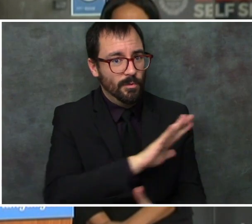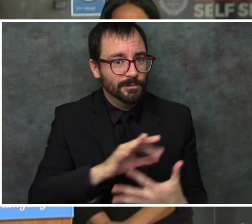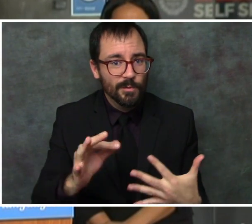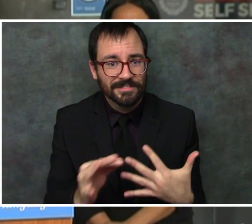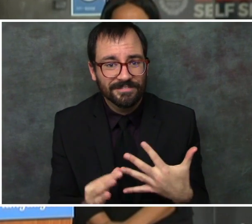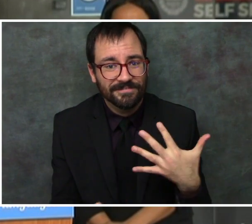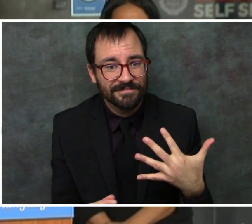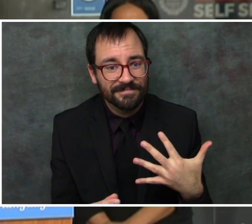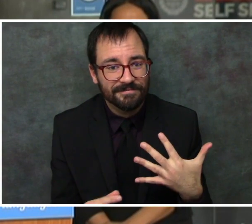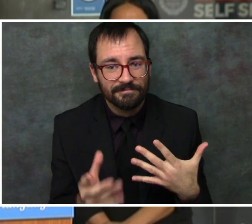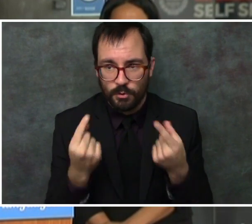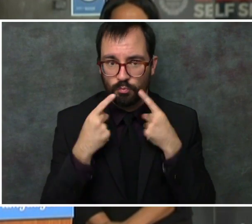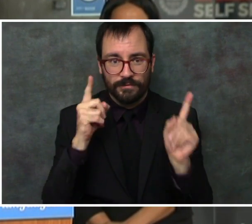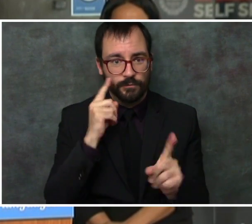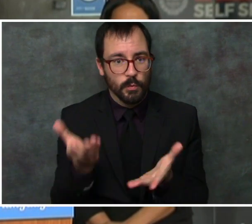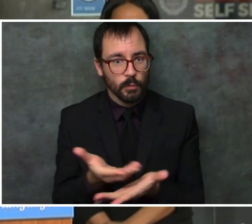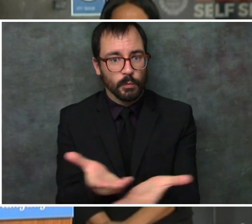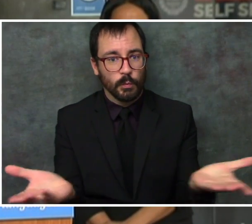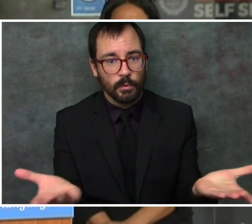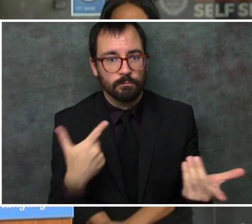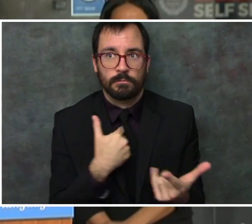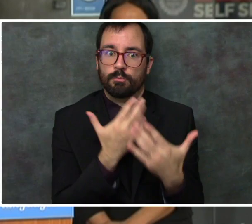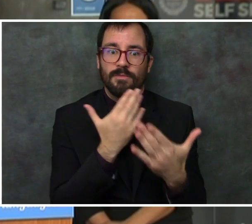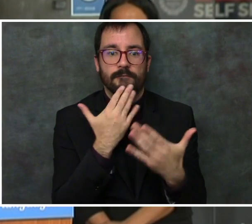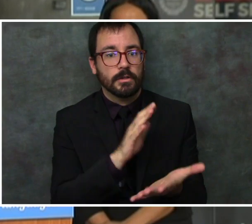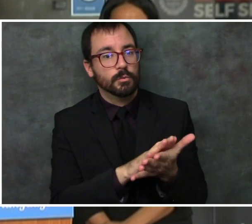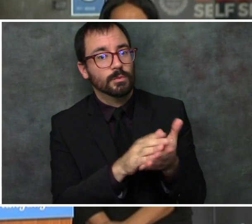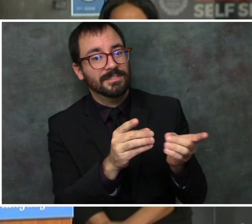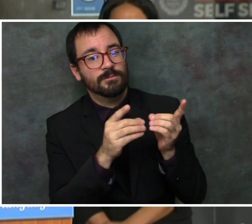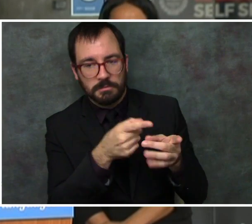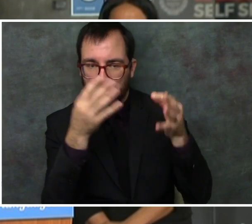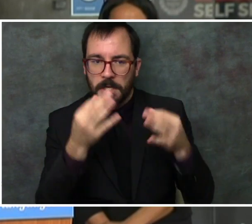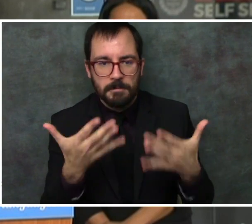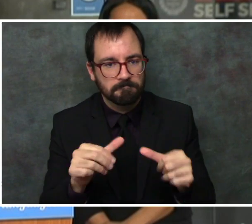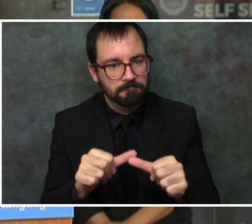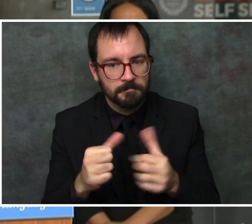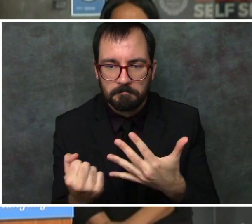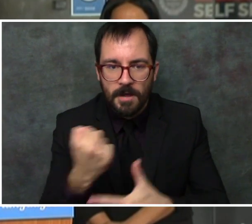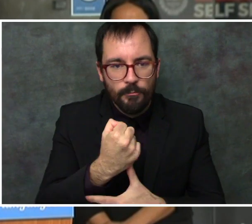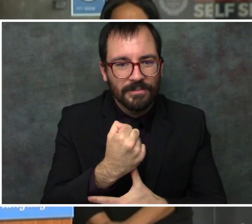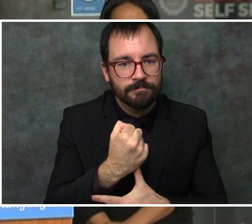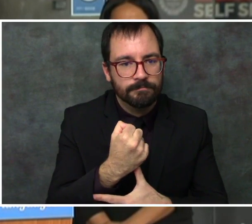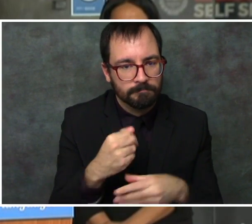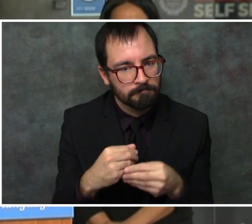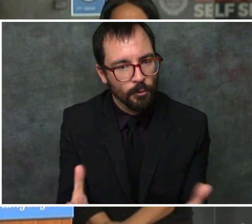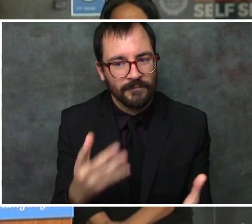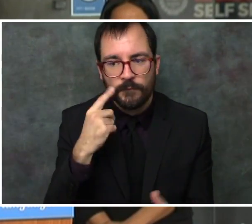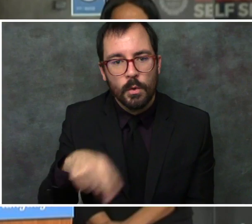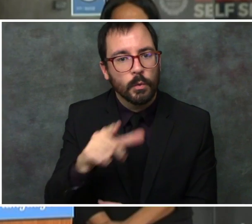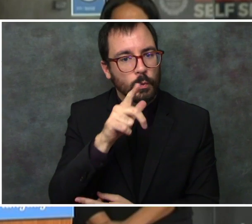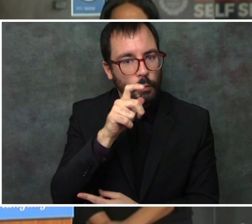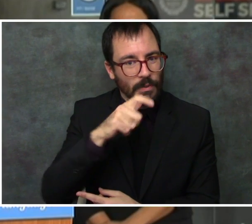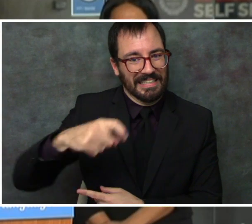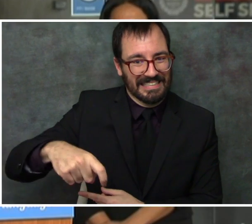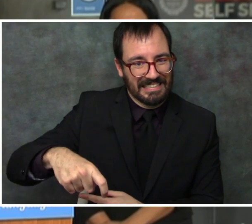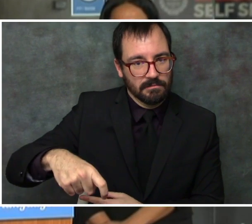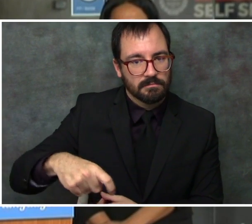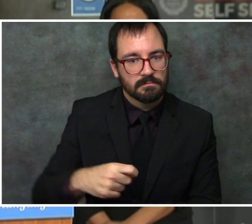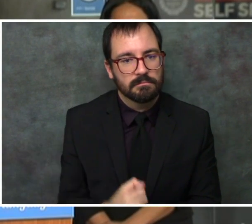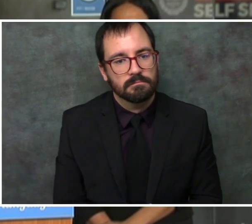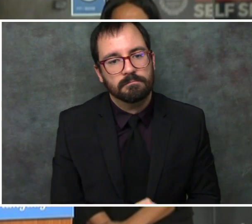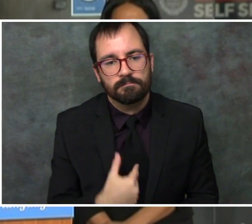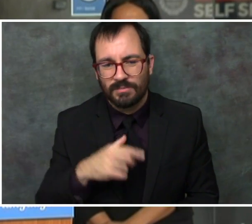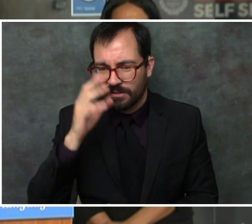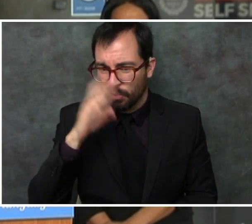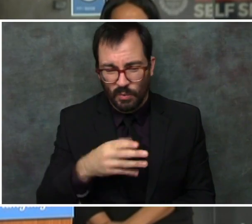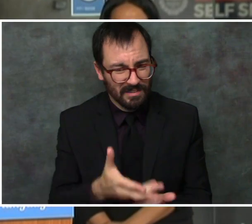prioritize in-person learning services for our high-needs students that we all know desperately needed it. We respect, like I said, we respect